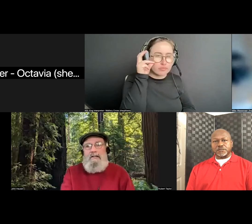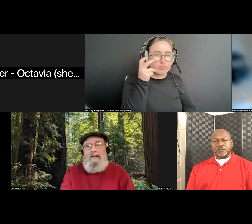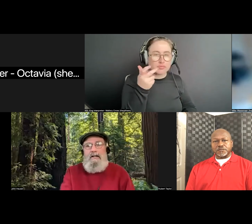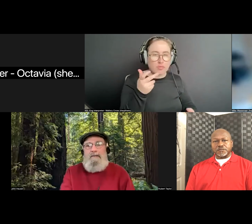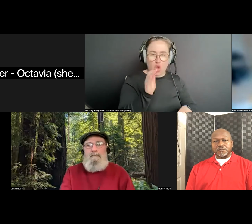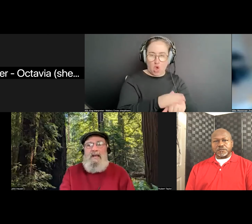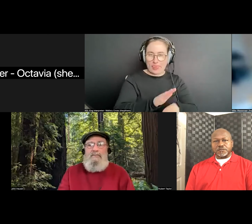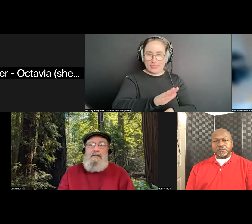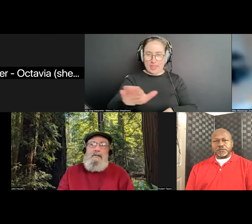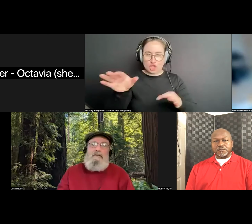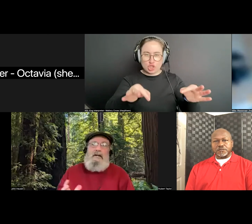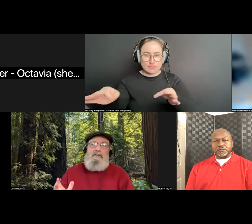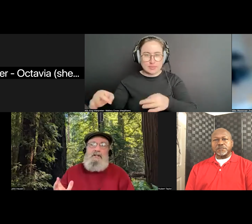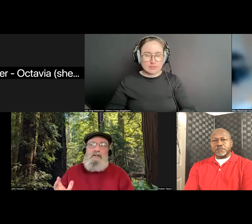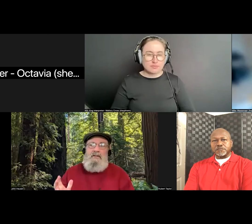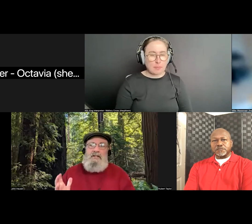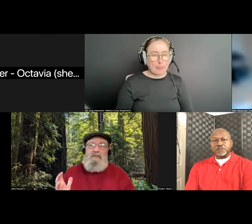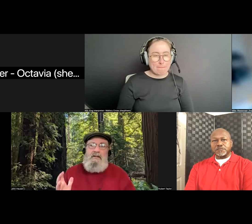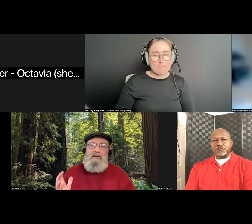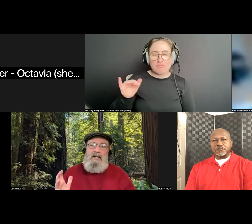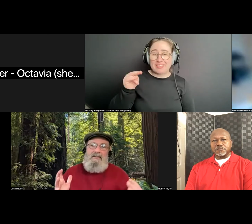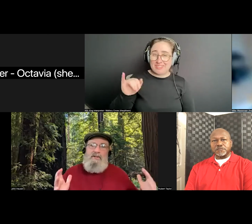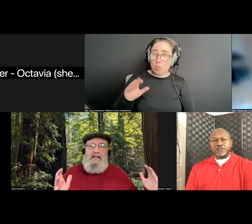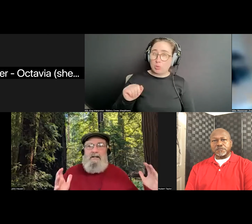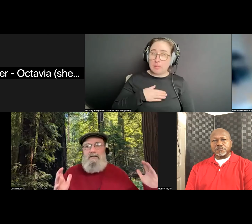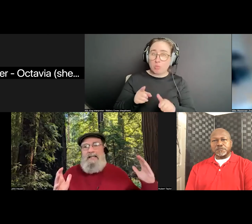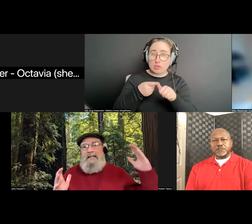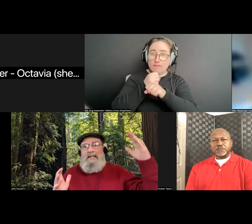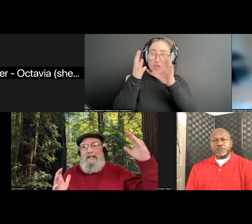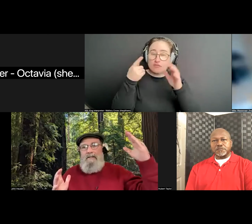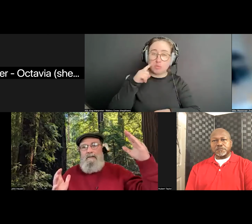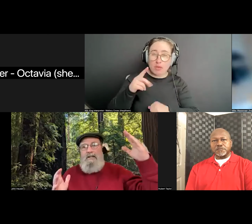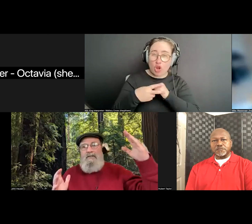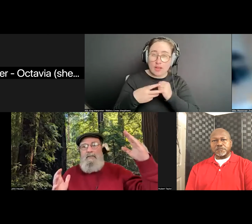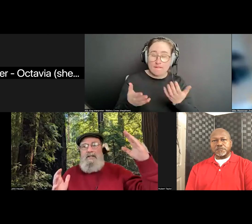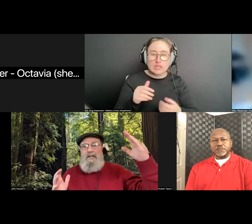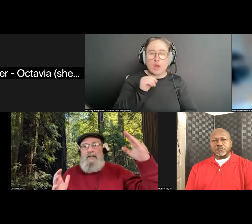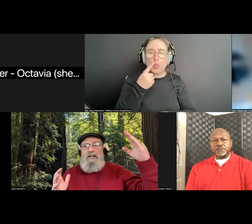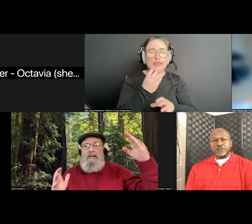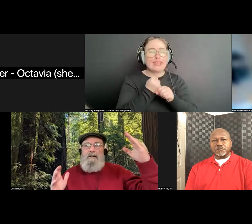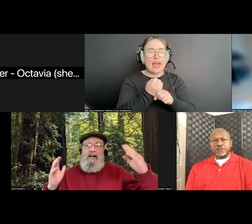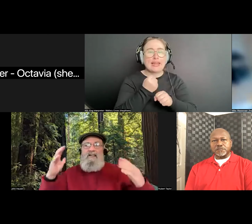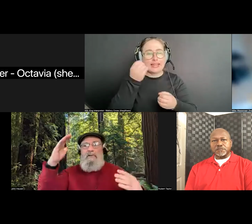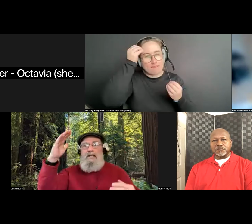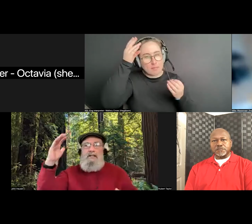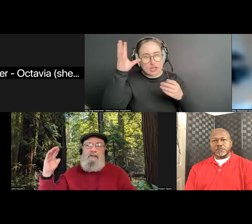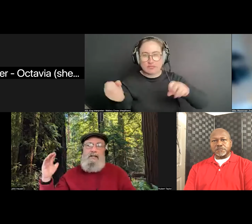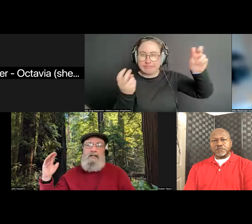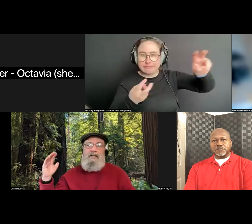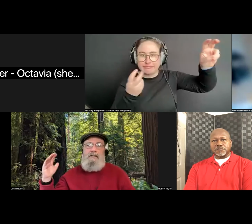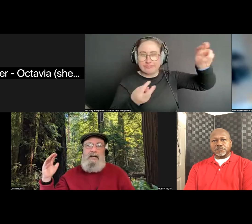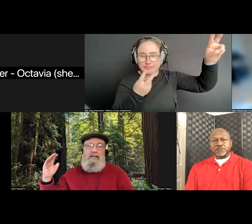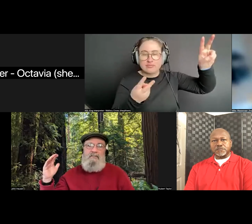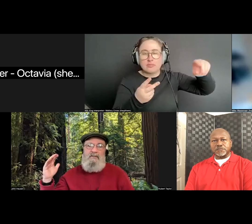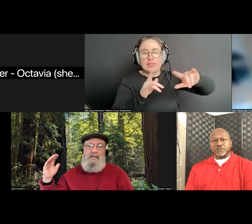Right. That was my original vision for the archive was not only getting information into the archive, but then using